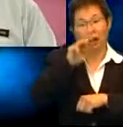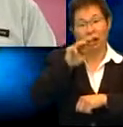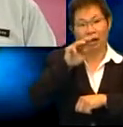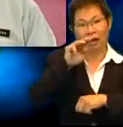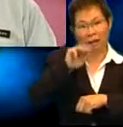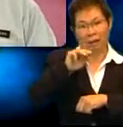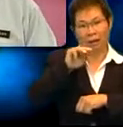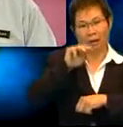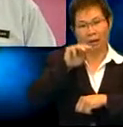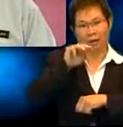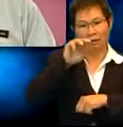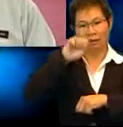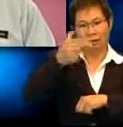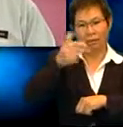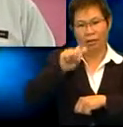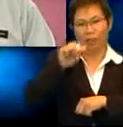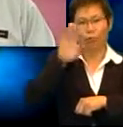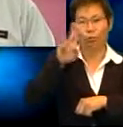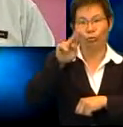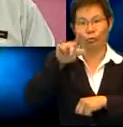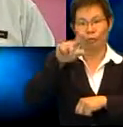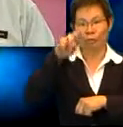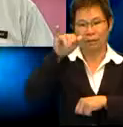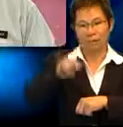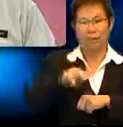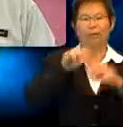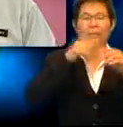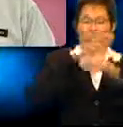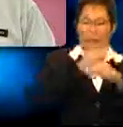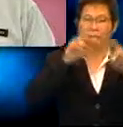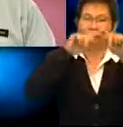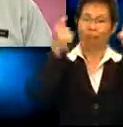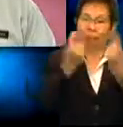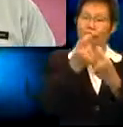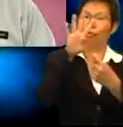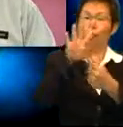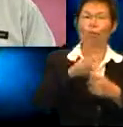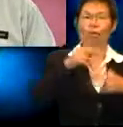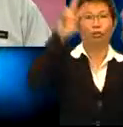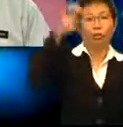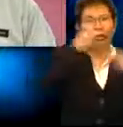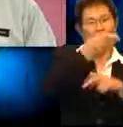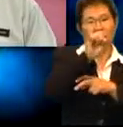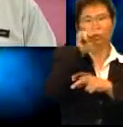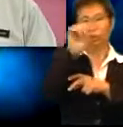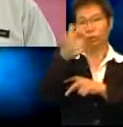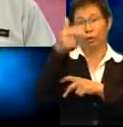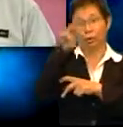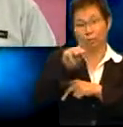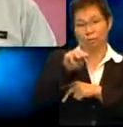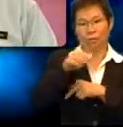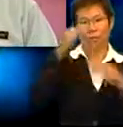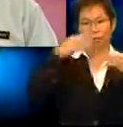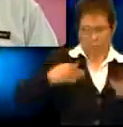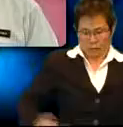Today's lesson involves 24 Form 4 science pupils. The topic is histogram. You'll notice